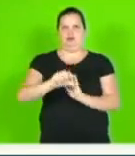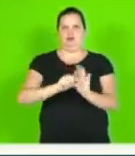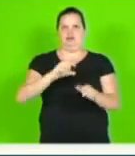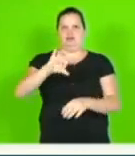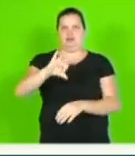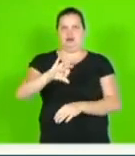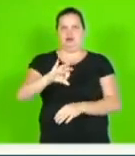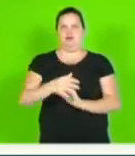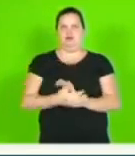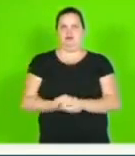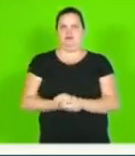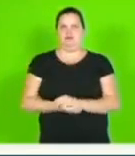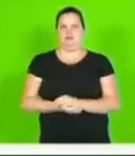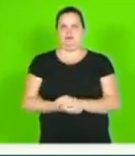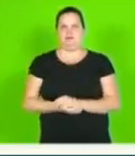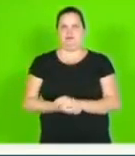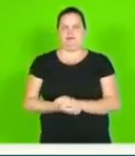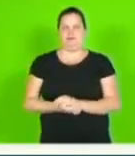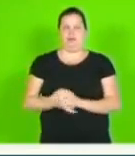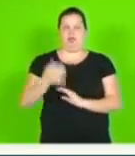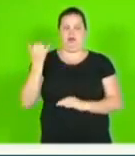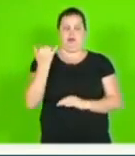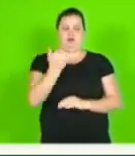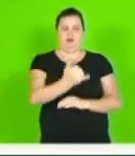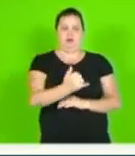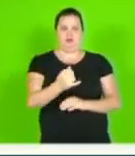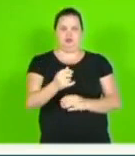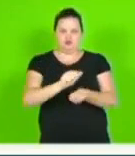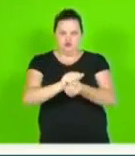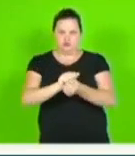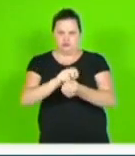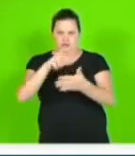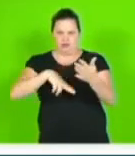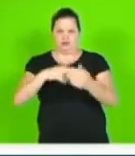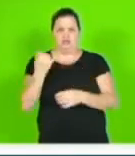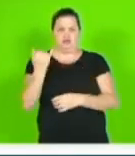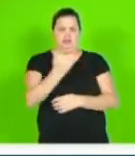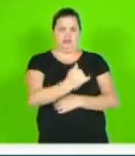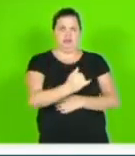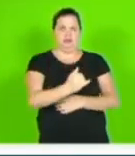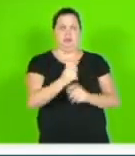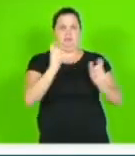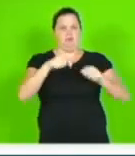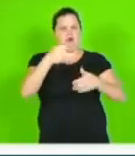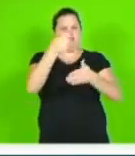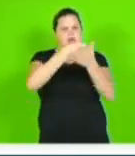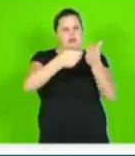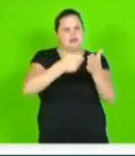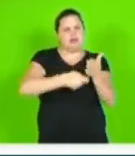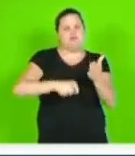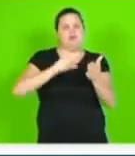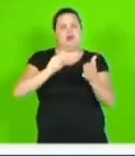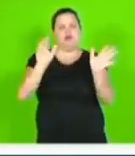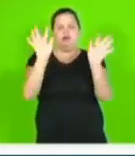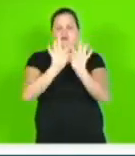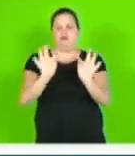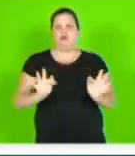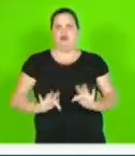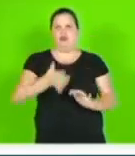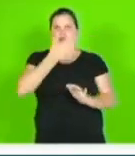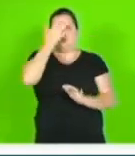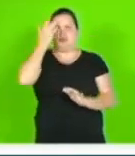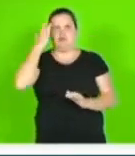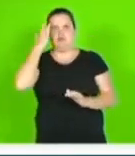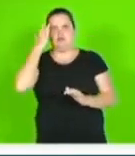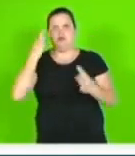Let's read Revelation 19, 9. It says, then he said to me, write, blessed are those who